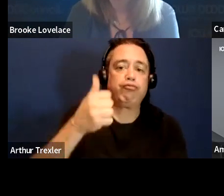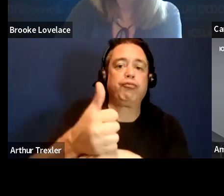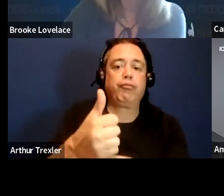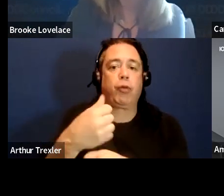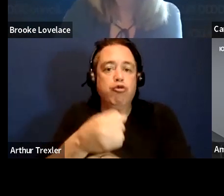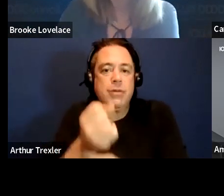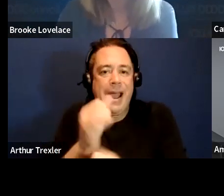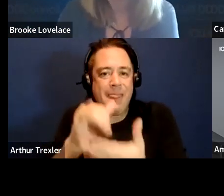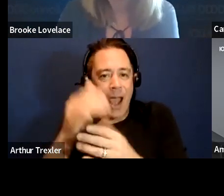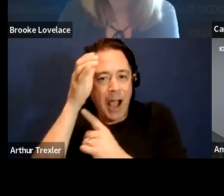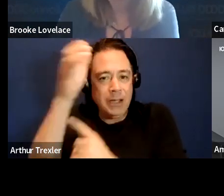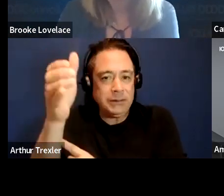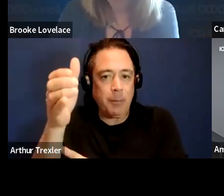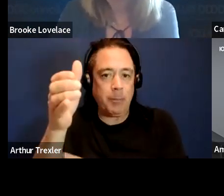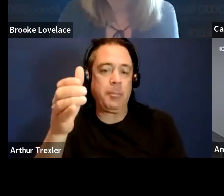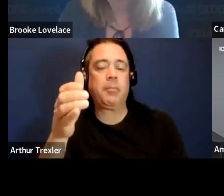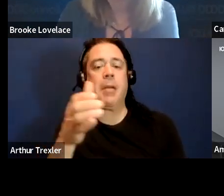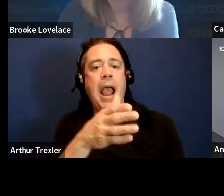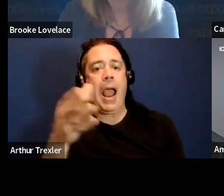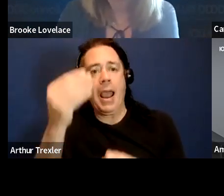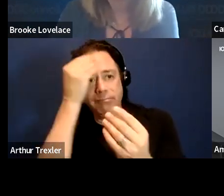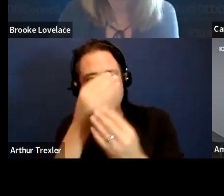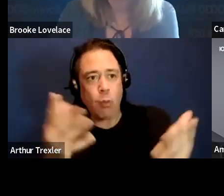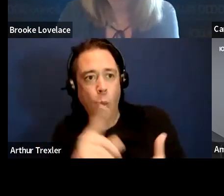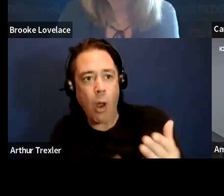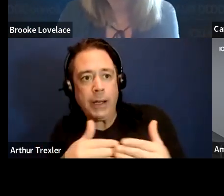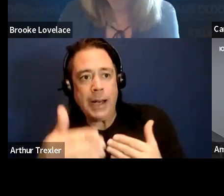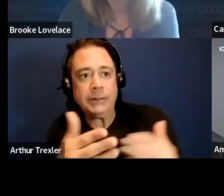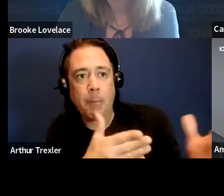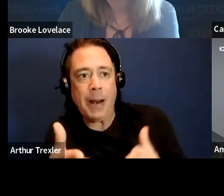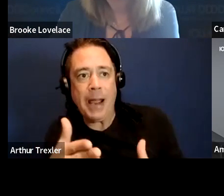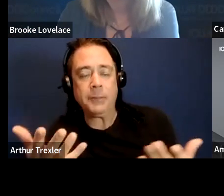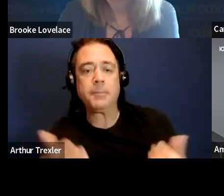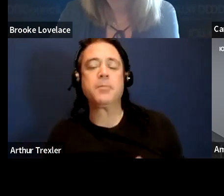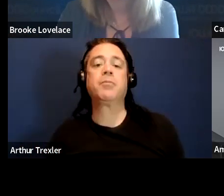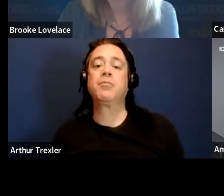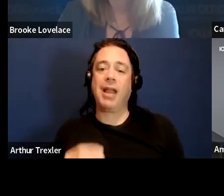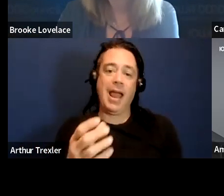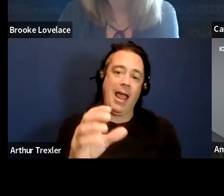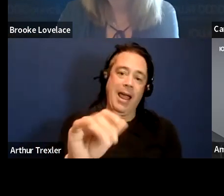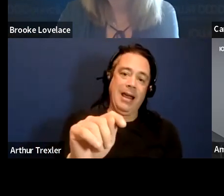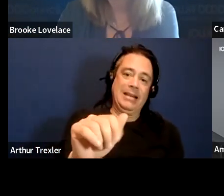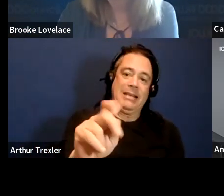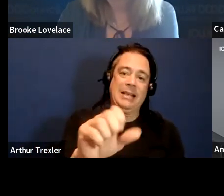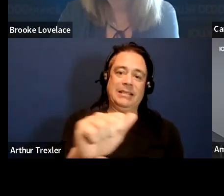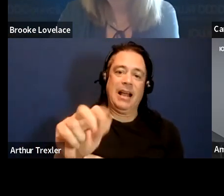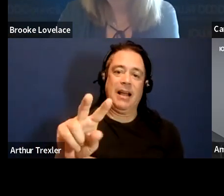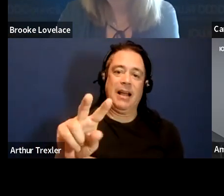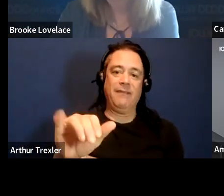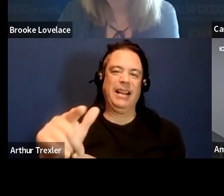concepts and informing our next steps. It takes a village, it truly does.